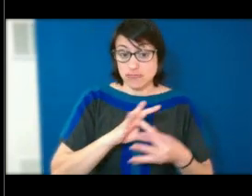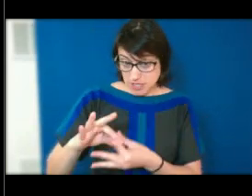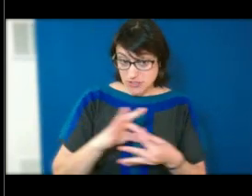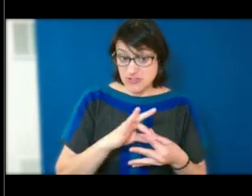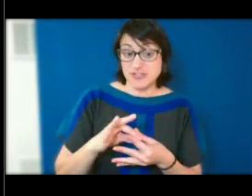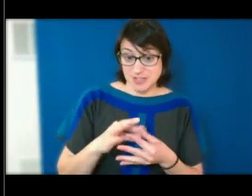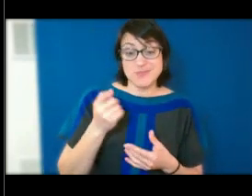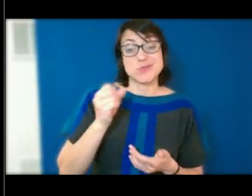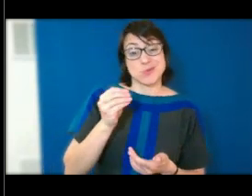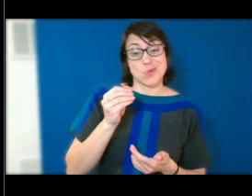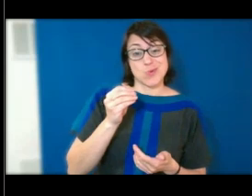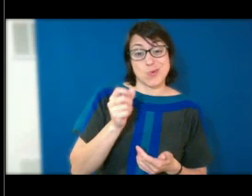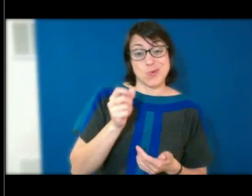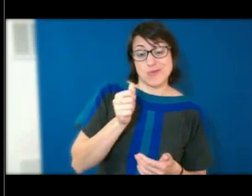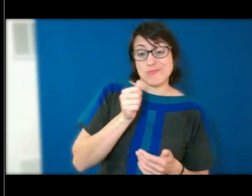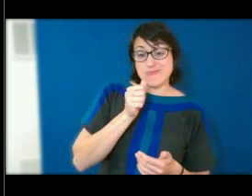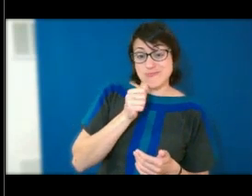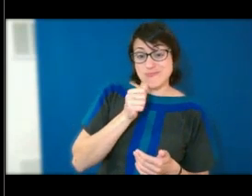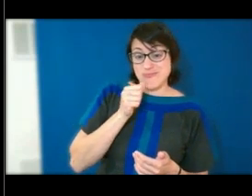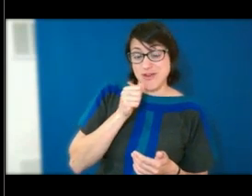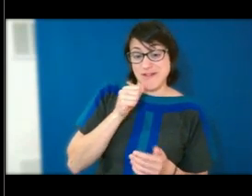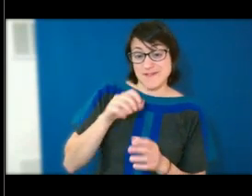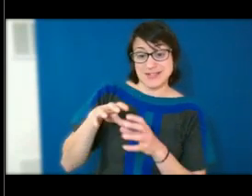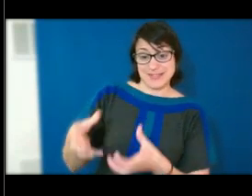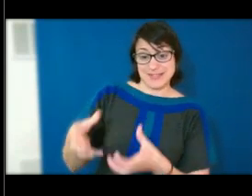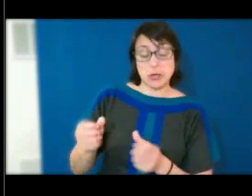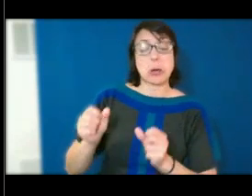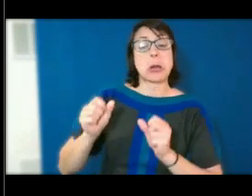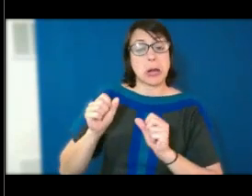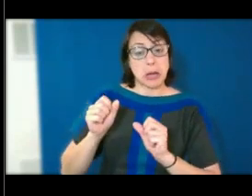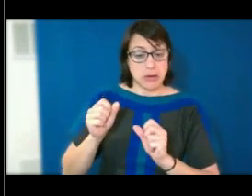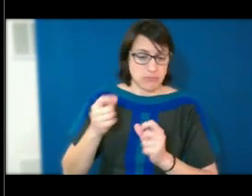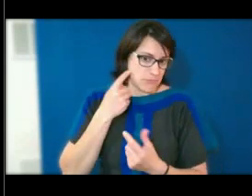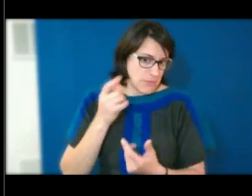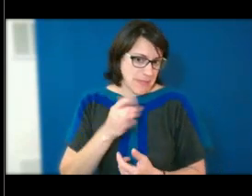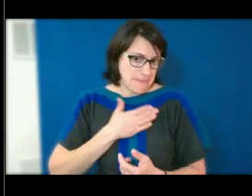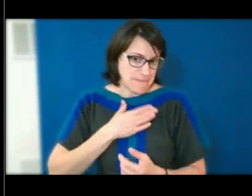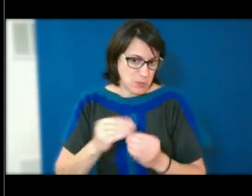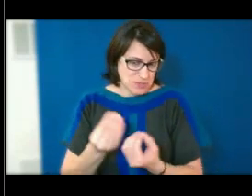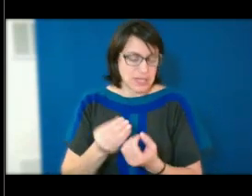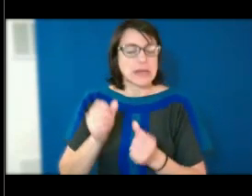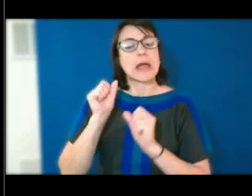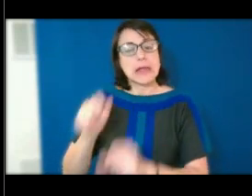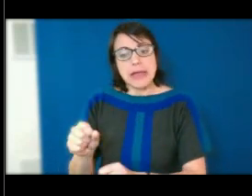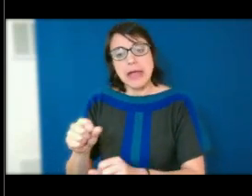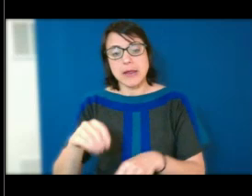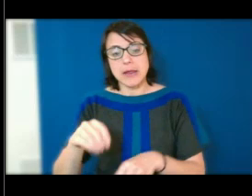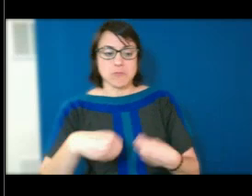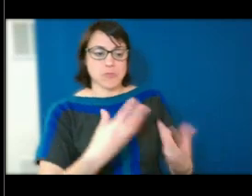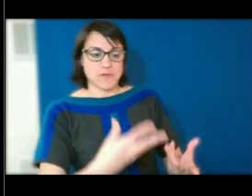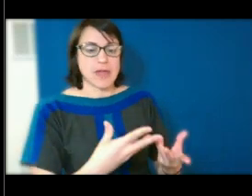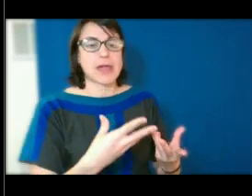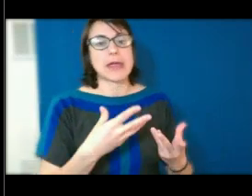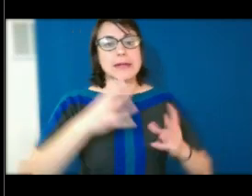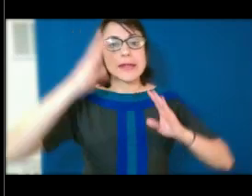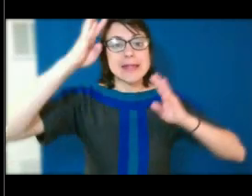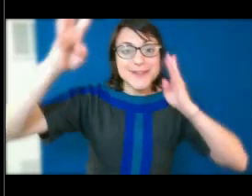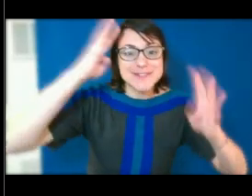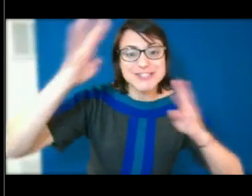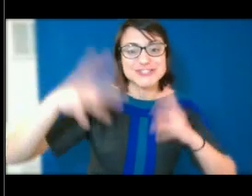this case, can bring innovation, ingenuity, and private sector